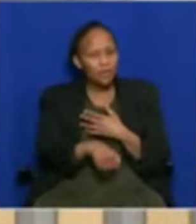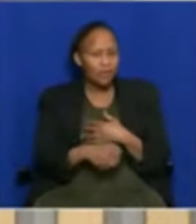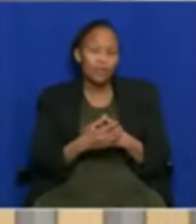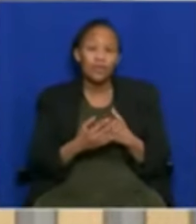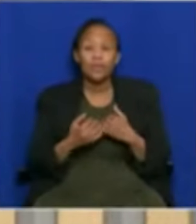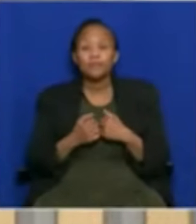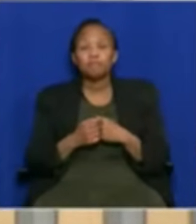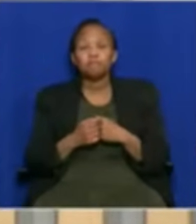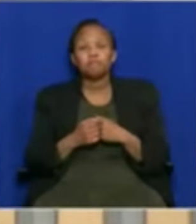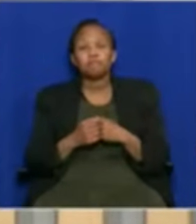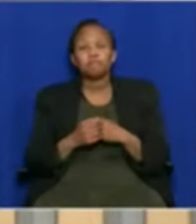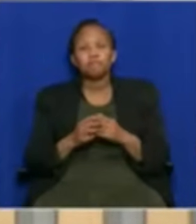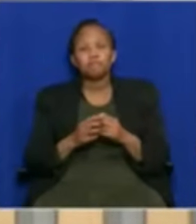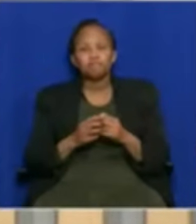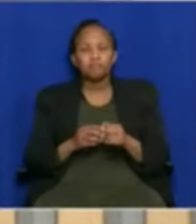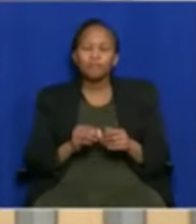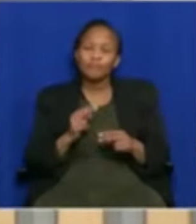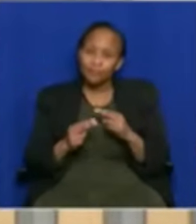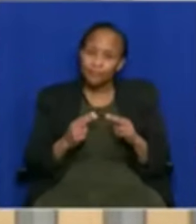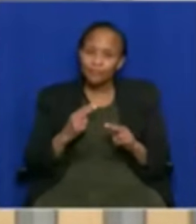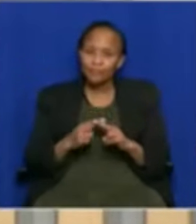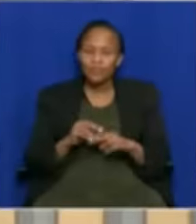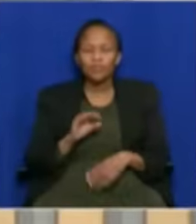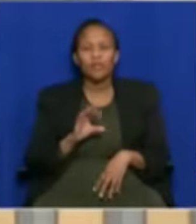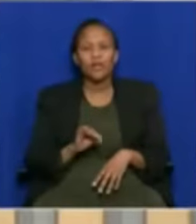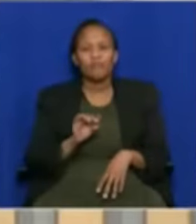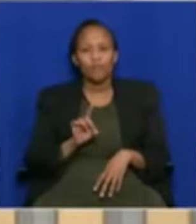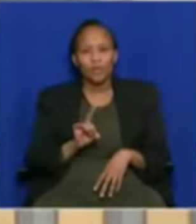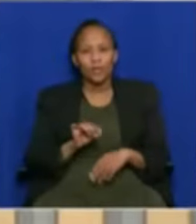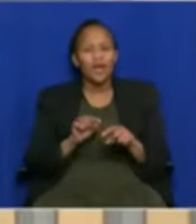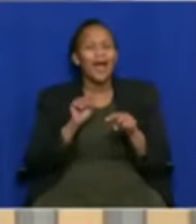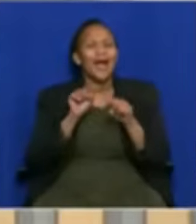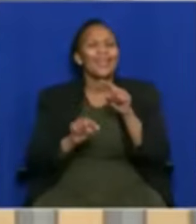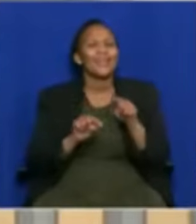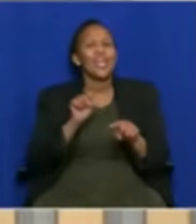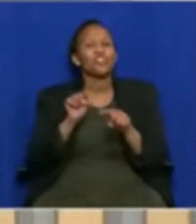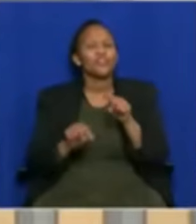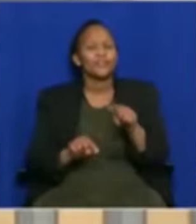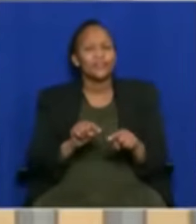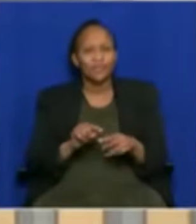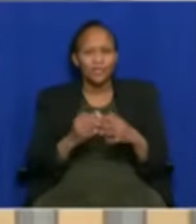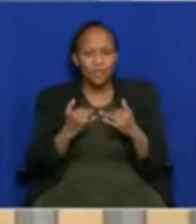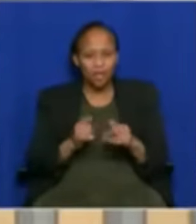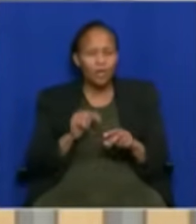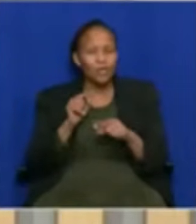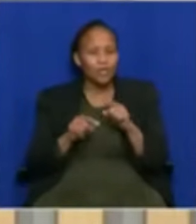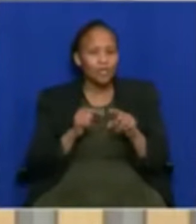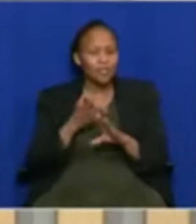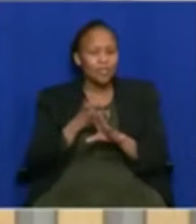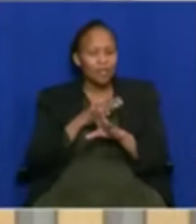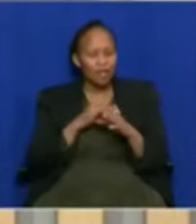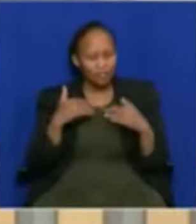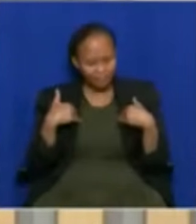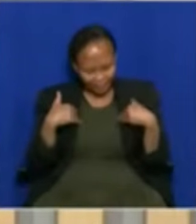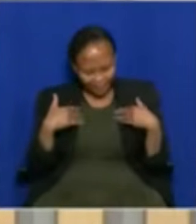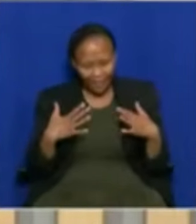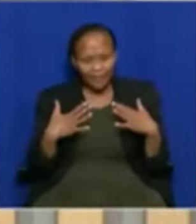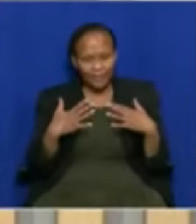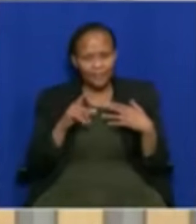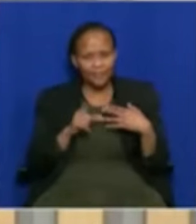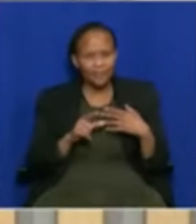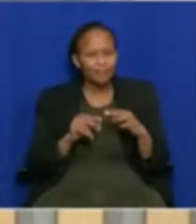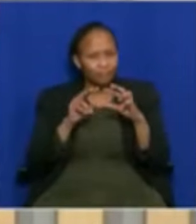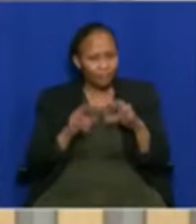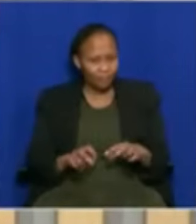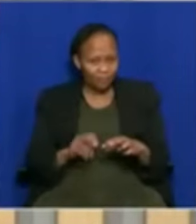There are allegations. And those allegations, because it's a preliminary investigation, you have to eliminate. Is it